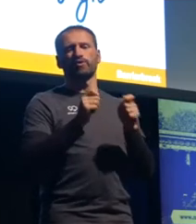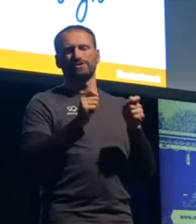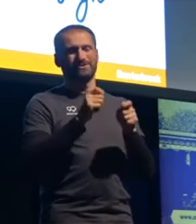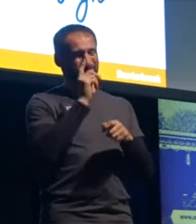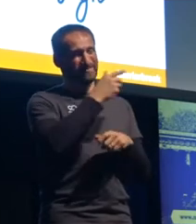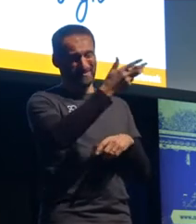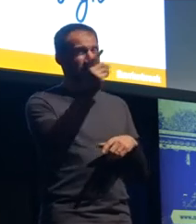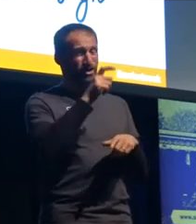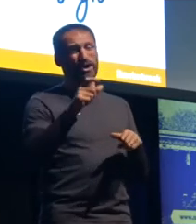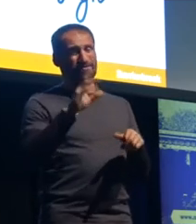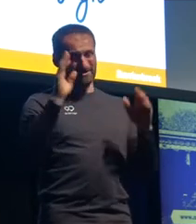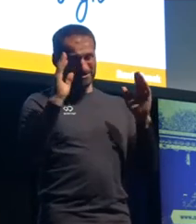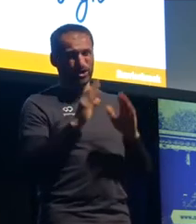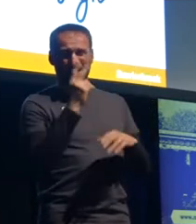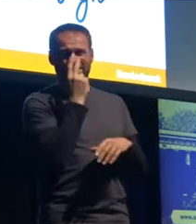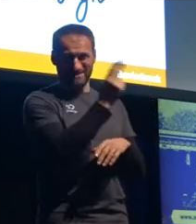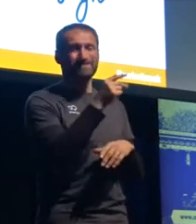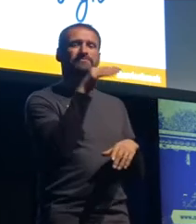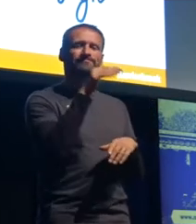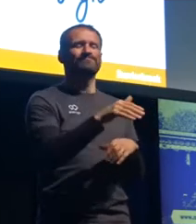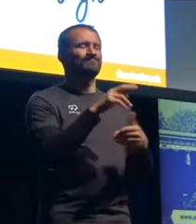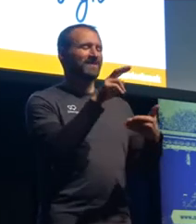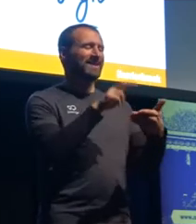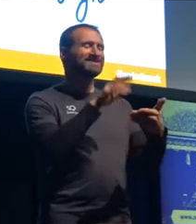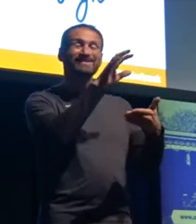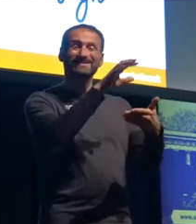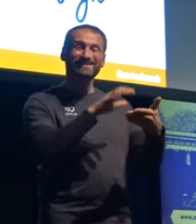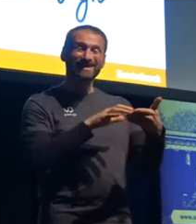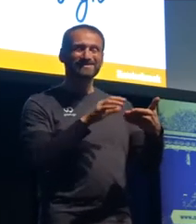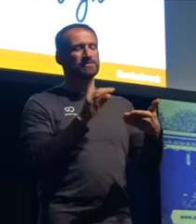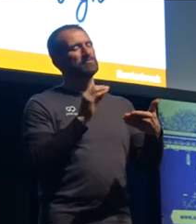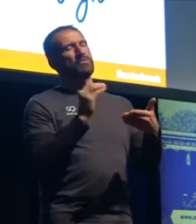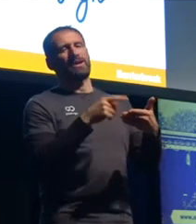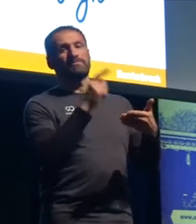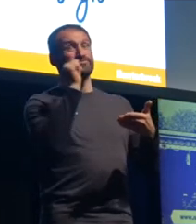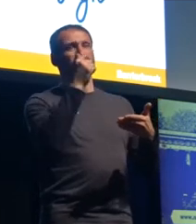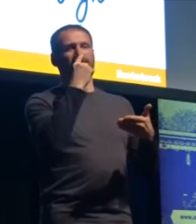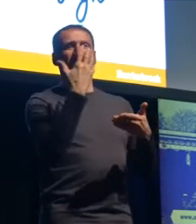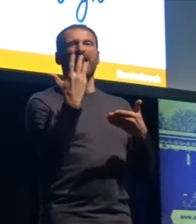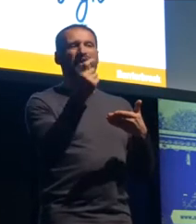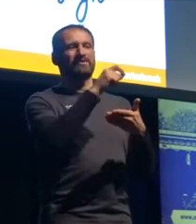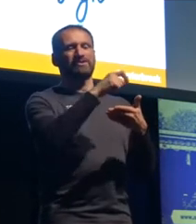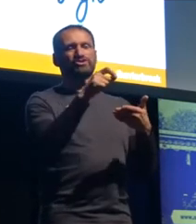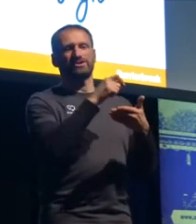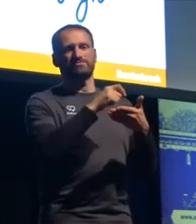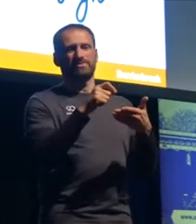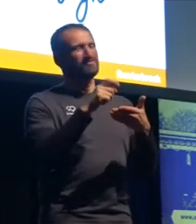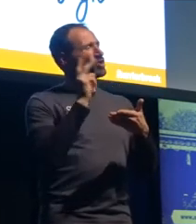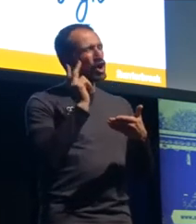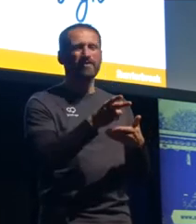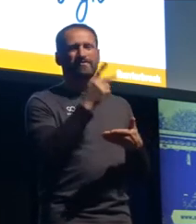text is slightly problematic, especially if it's handwritten, because a lot of times when it